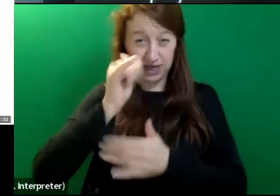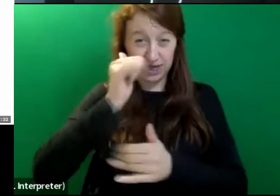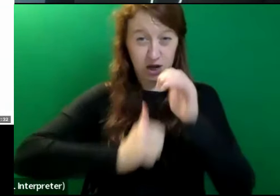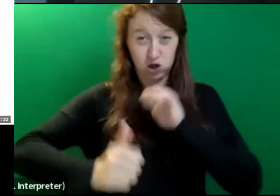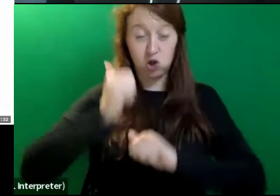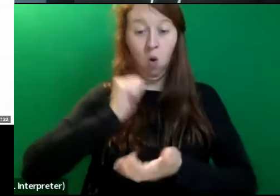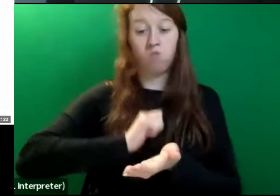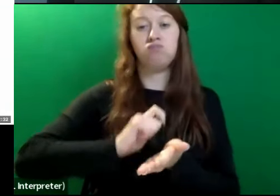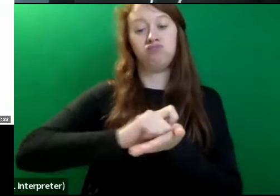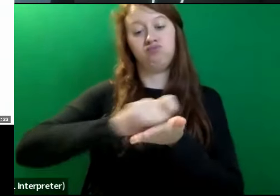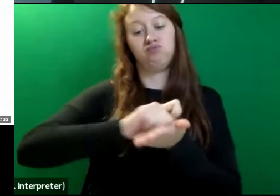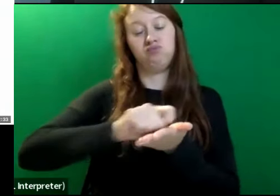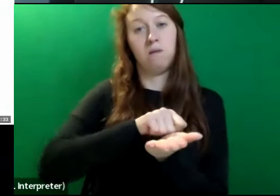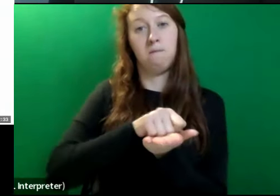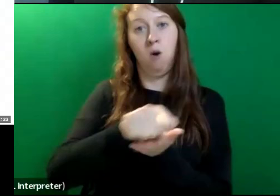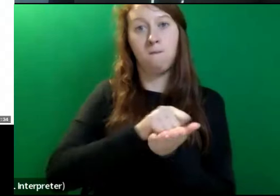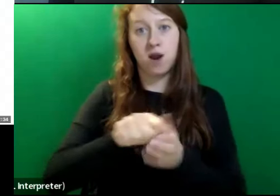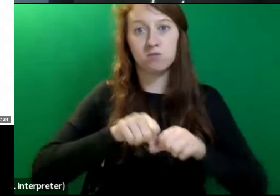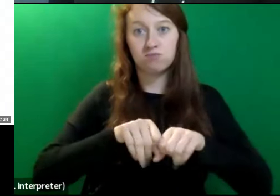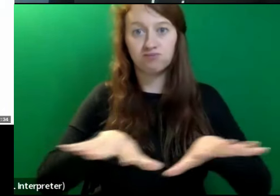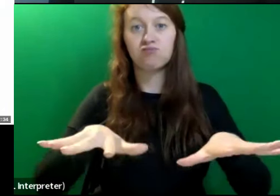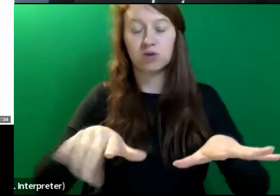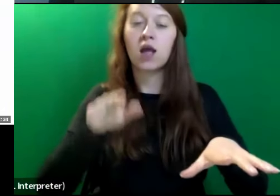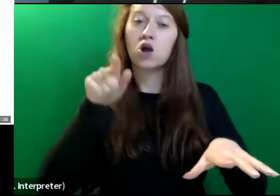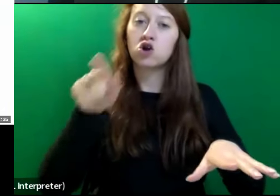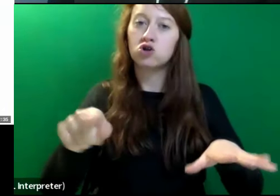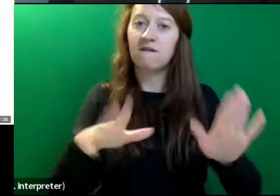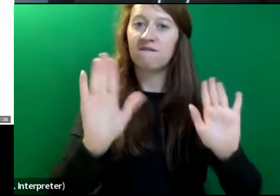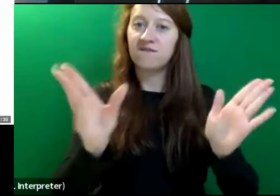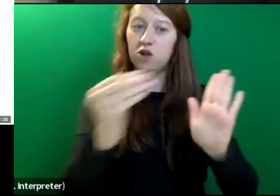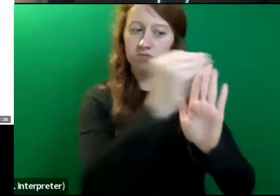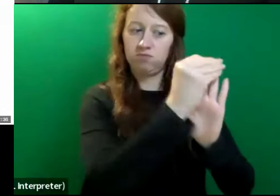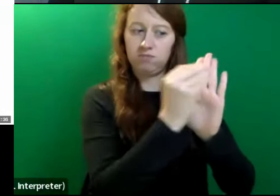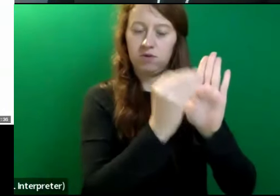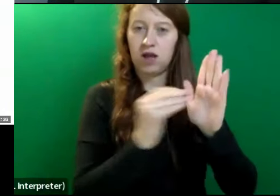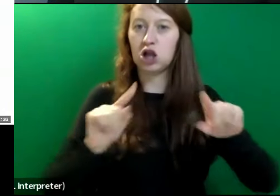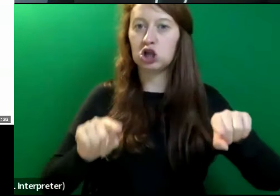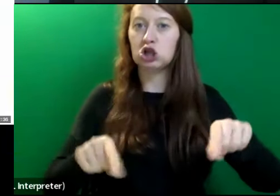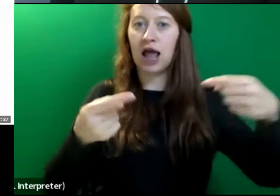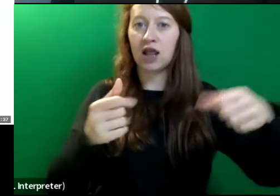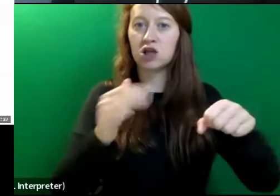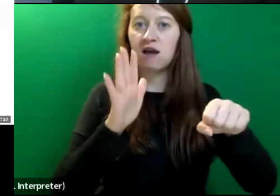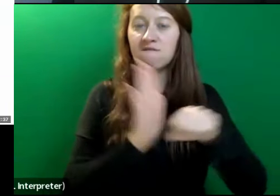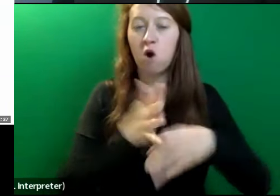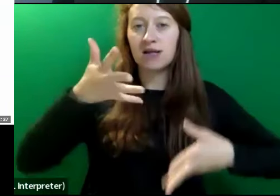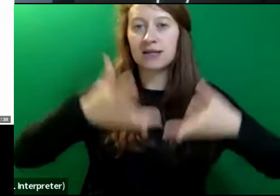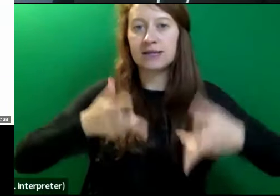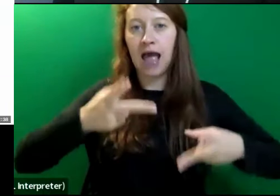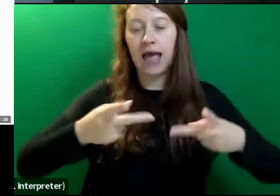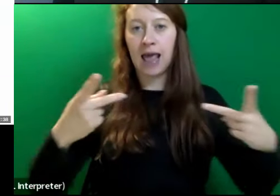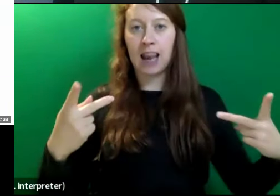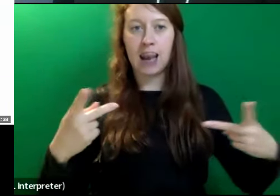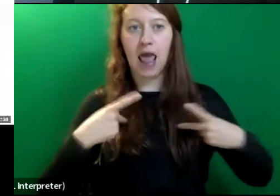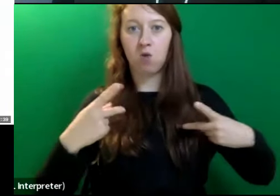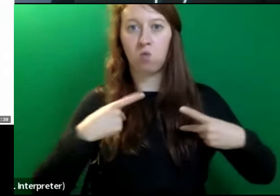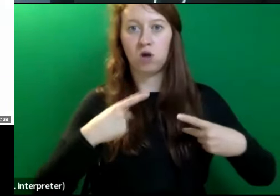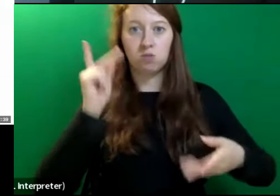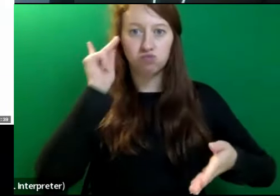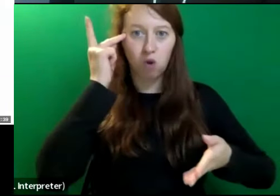And she outlined the challenges for sign language processing projects. And in that list of challenges, she listed